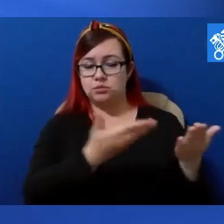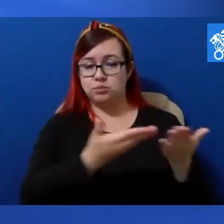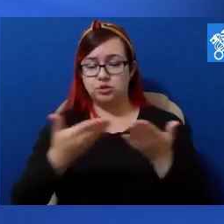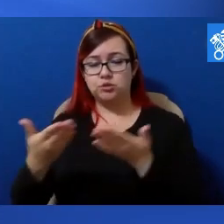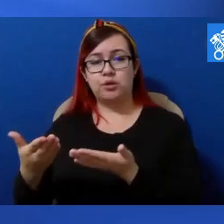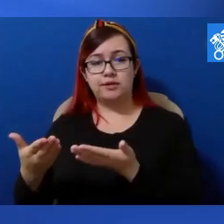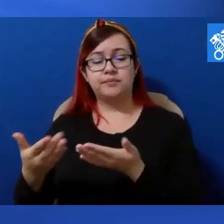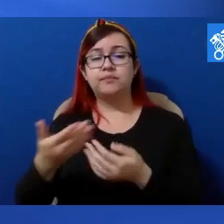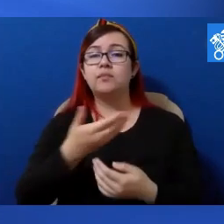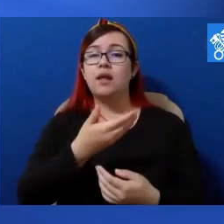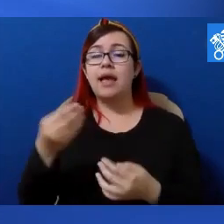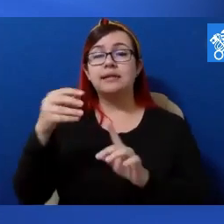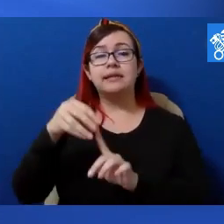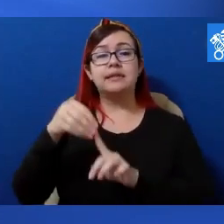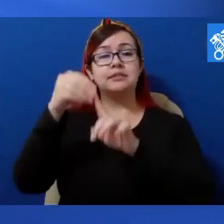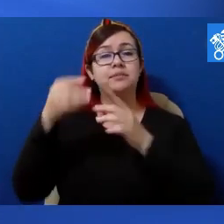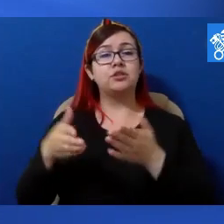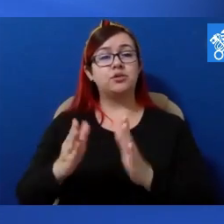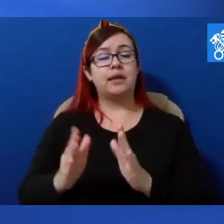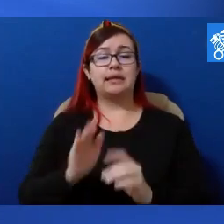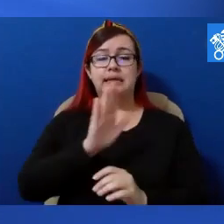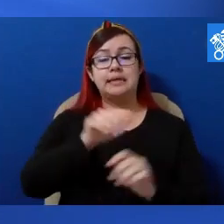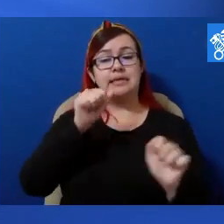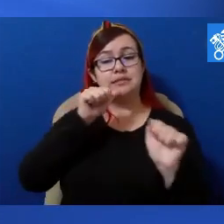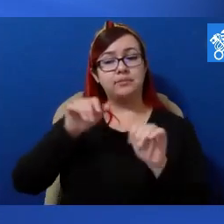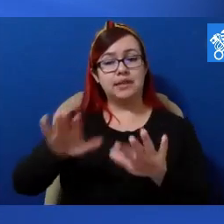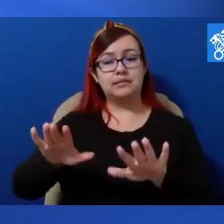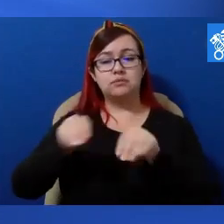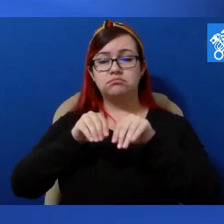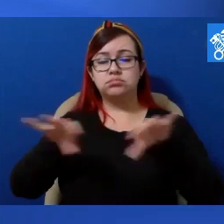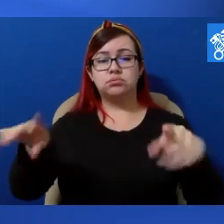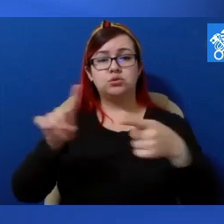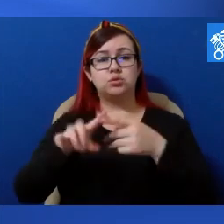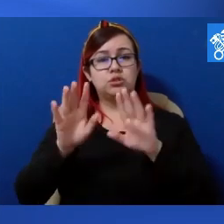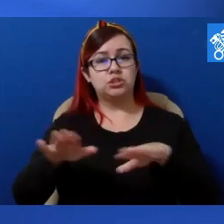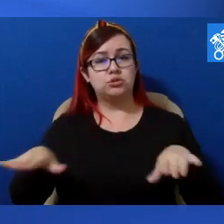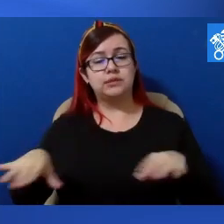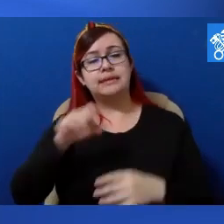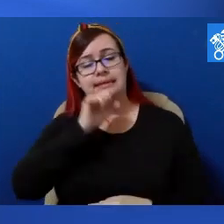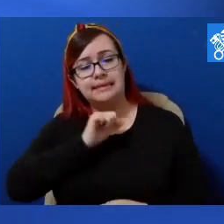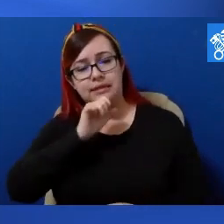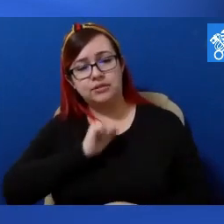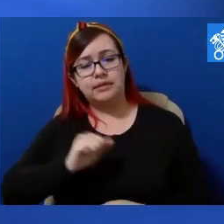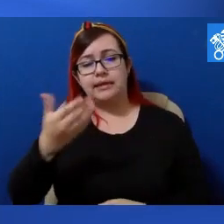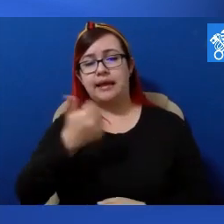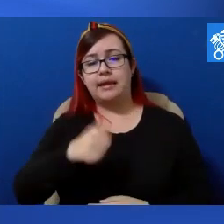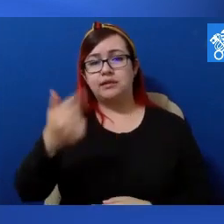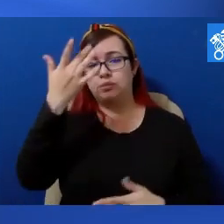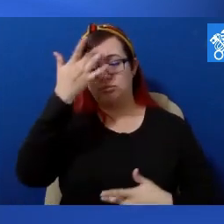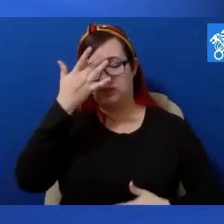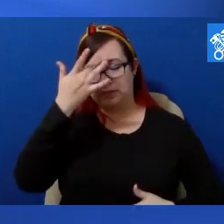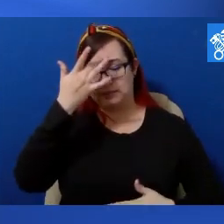bless religious articles you may have brought for this purpose. And in a special way, his blessing goes to your